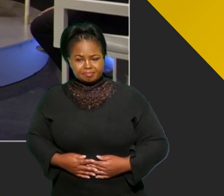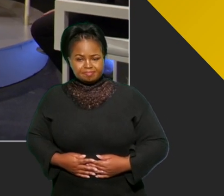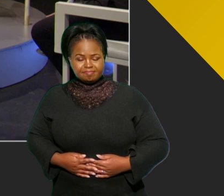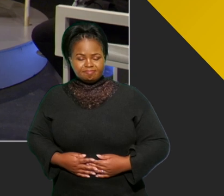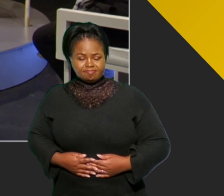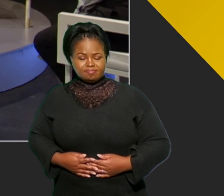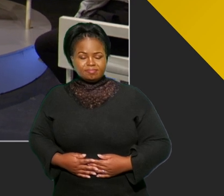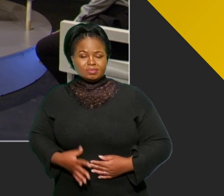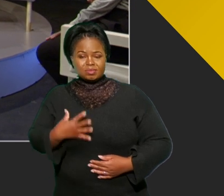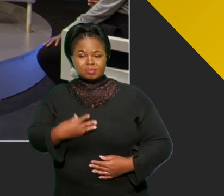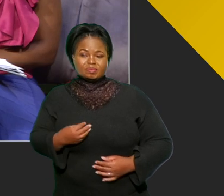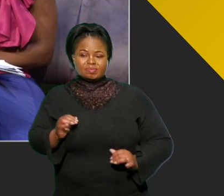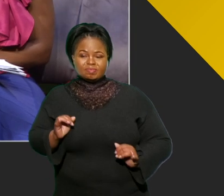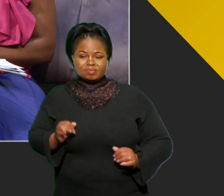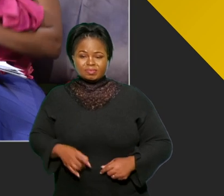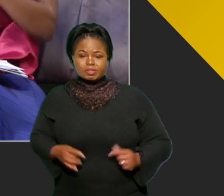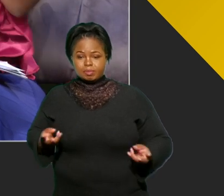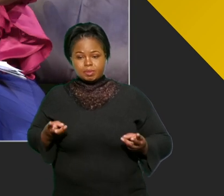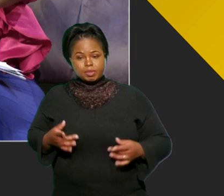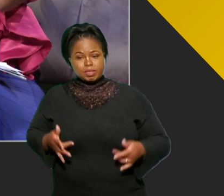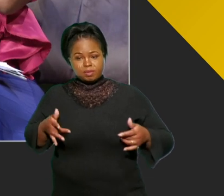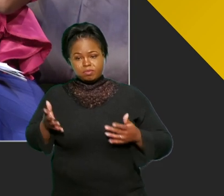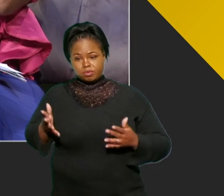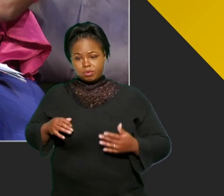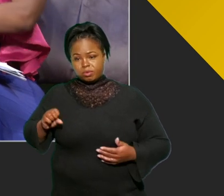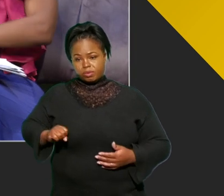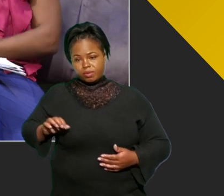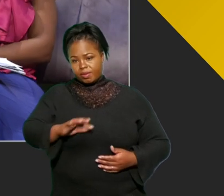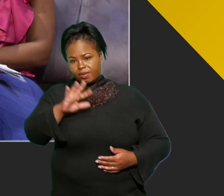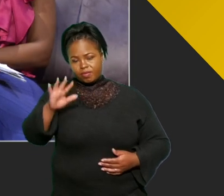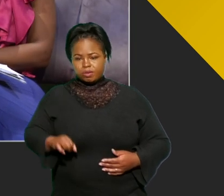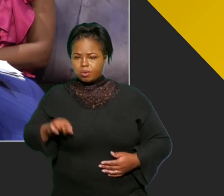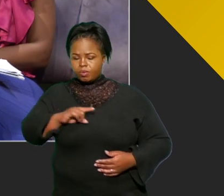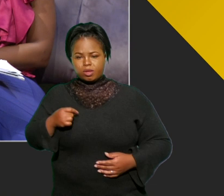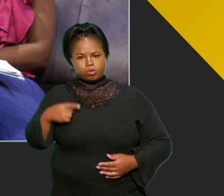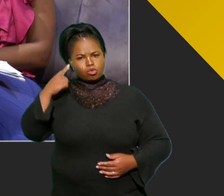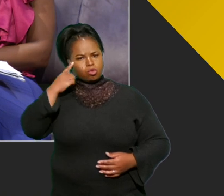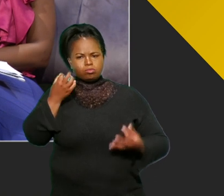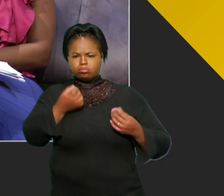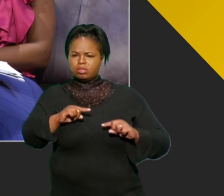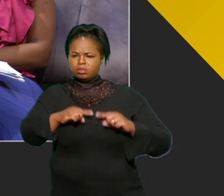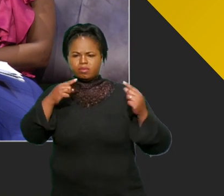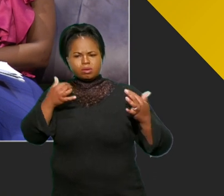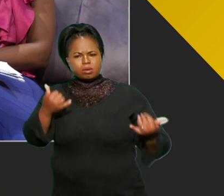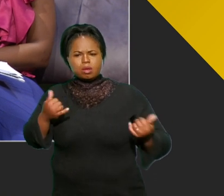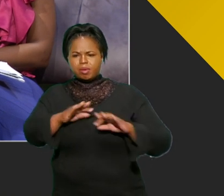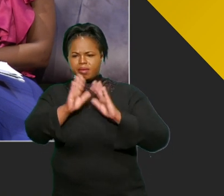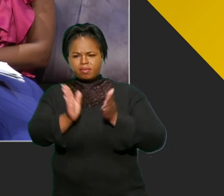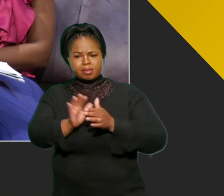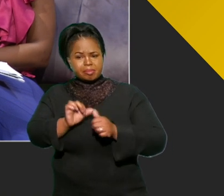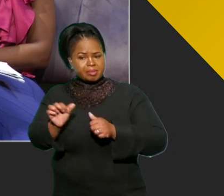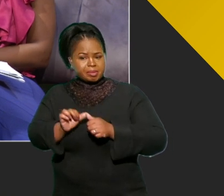Kwabuhlungu ukuzwa lokho ukubona ukuthi abantu baphila kanjani eSouth Africa. Esikhathini samanje la sithi khona sesiphila in a different time sekungcono